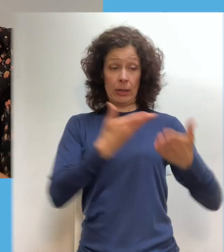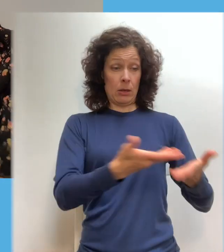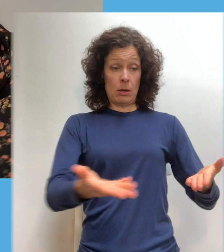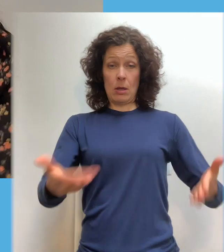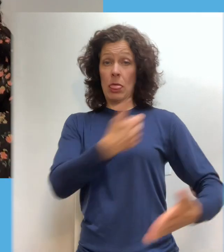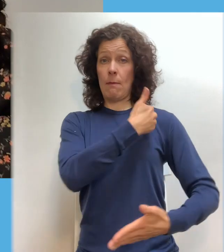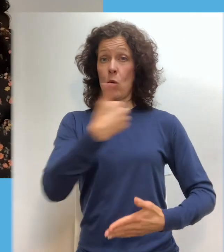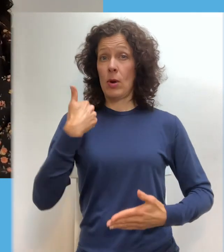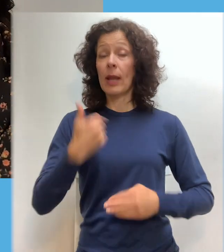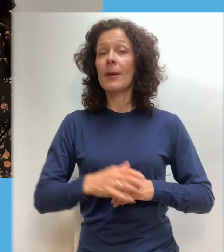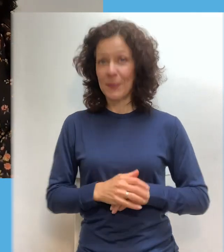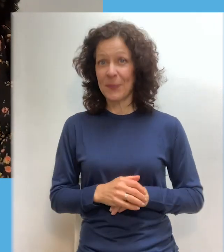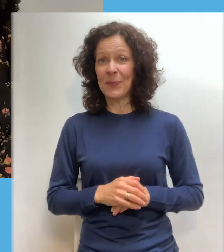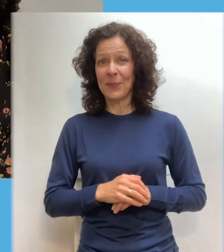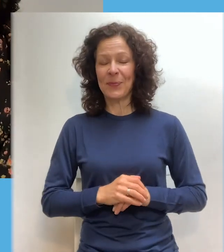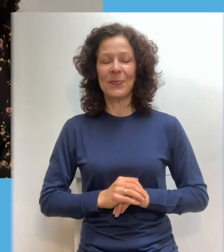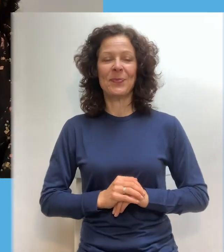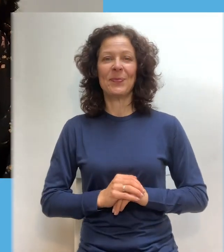morning.